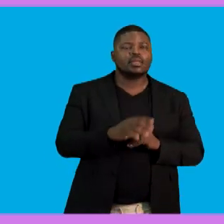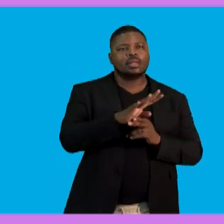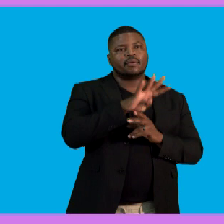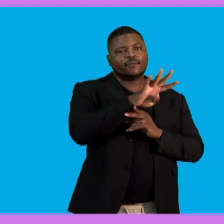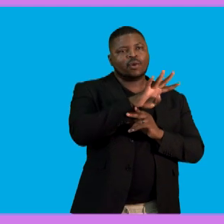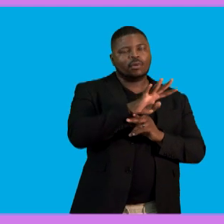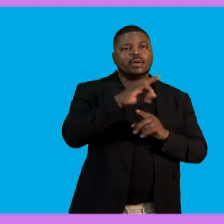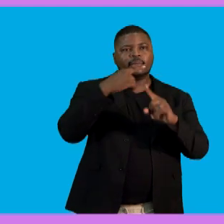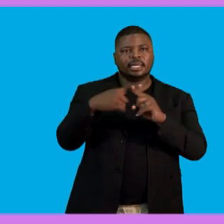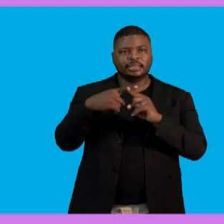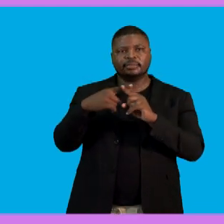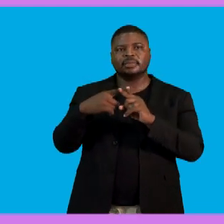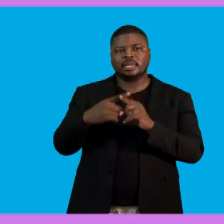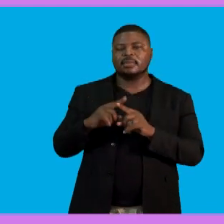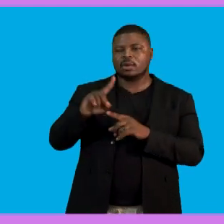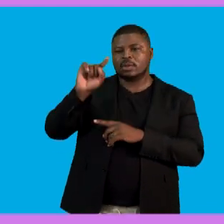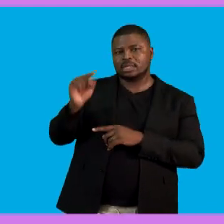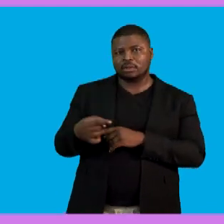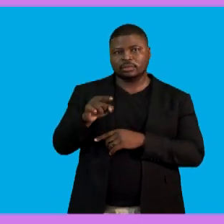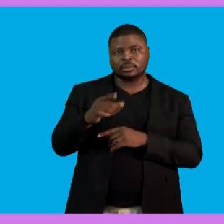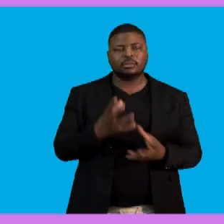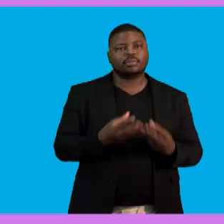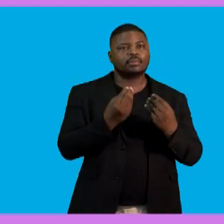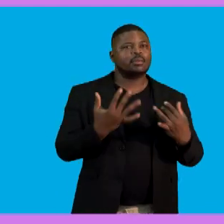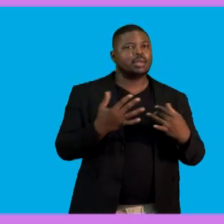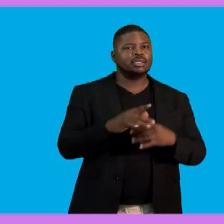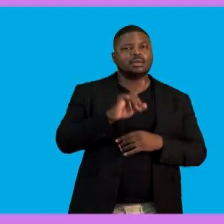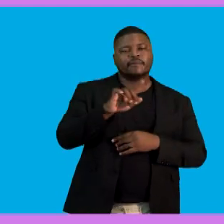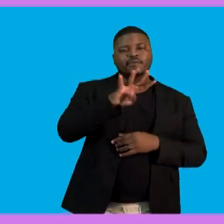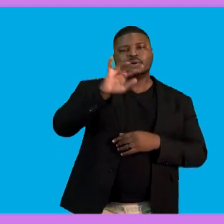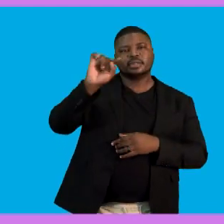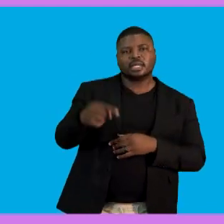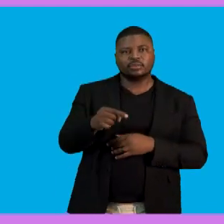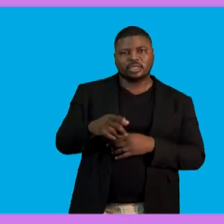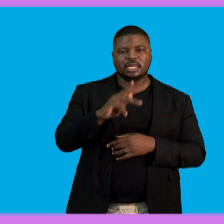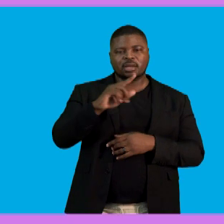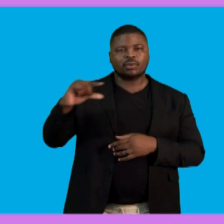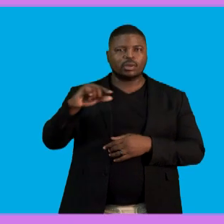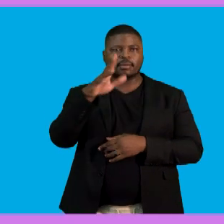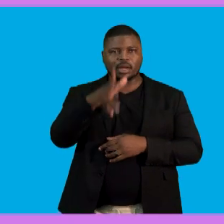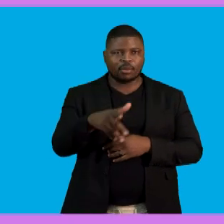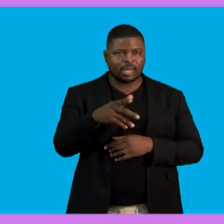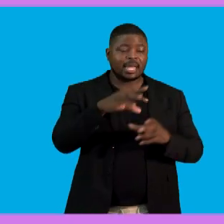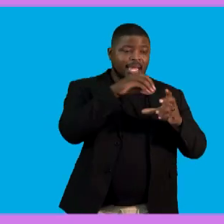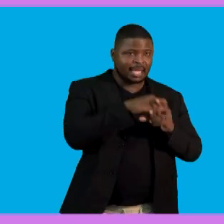by 1,000, which gives us 4,000 grams. So it means we've got 4,000 grams in a